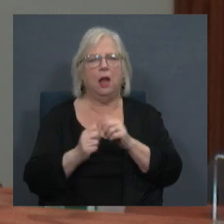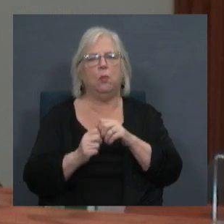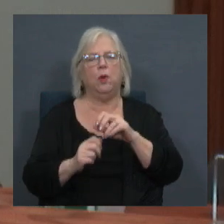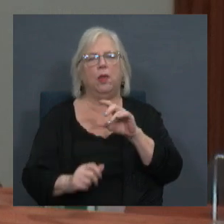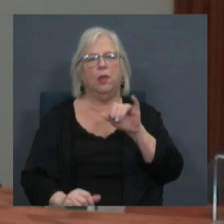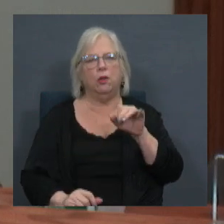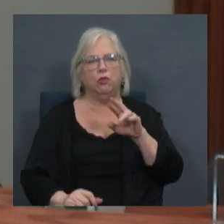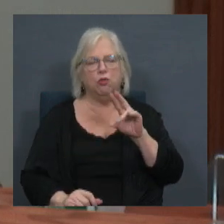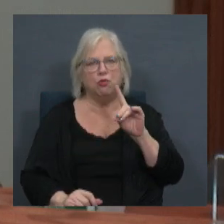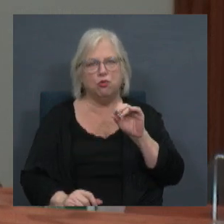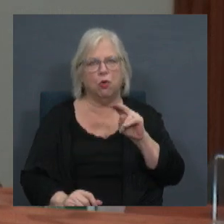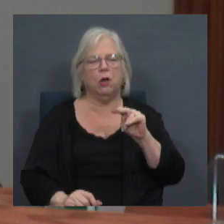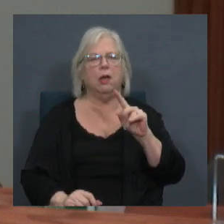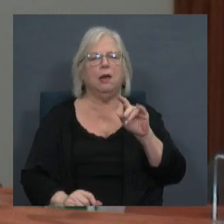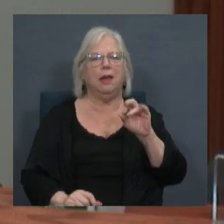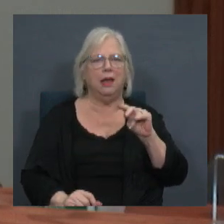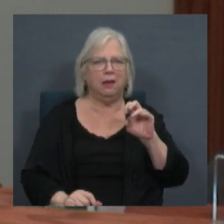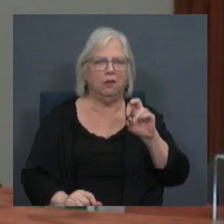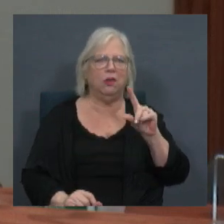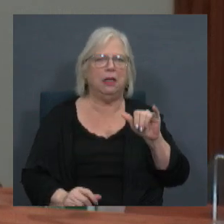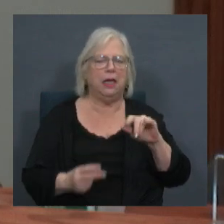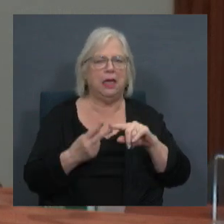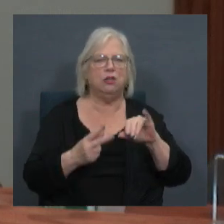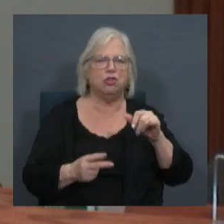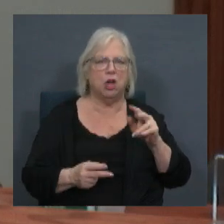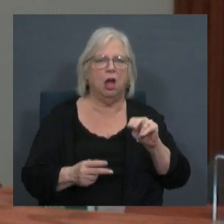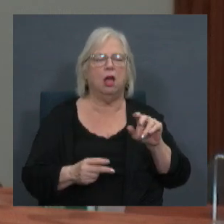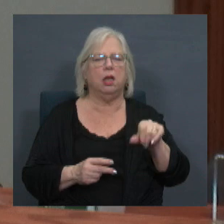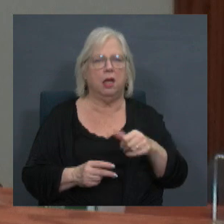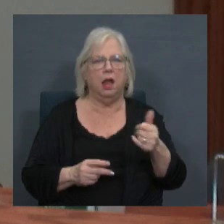Tinsley and see how we can